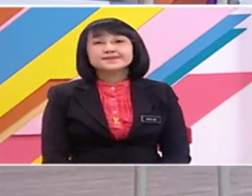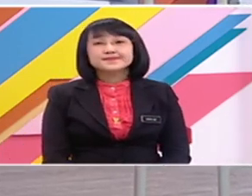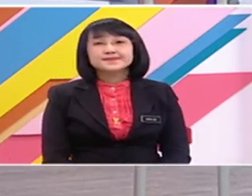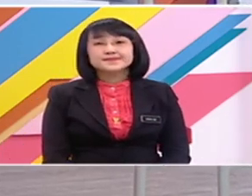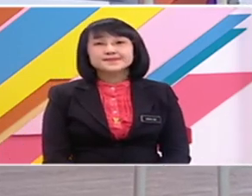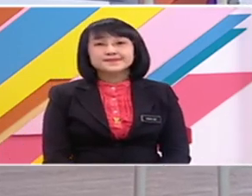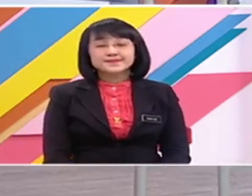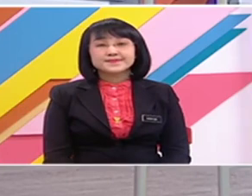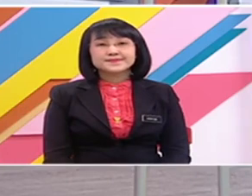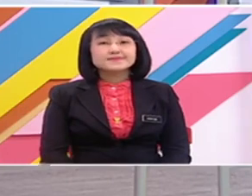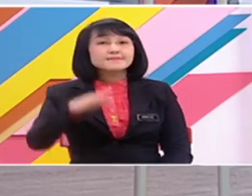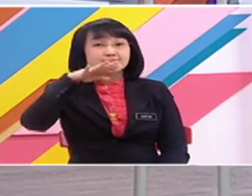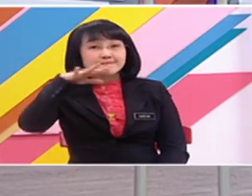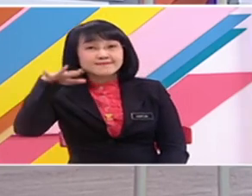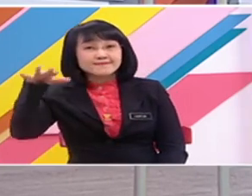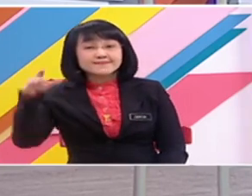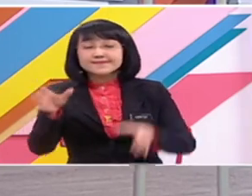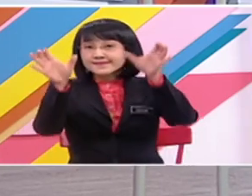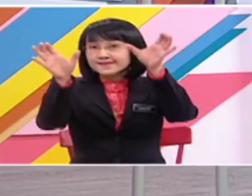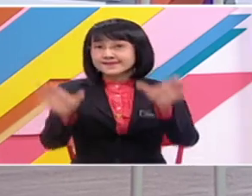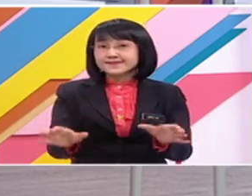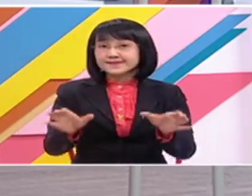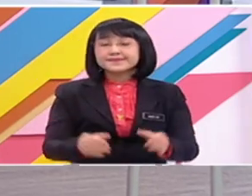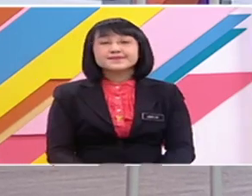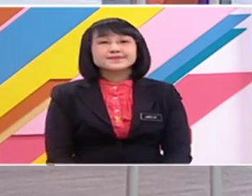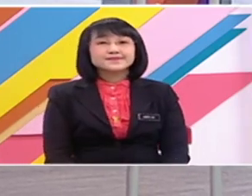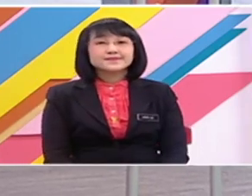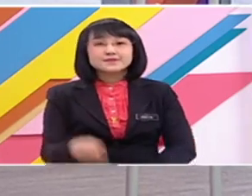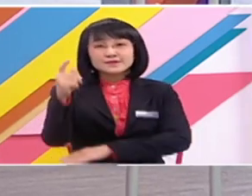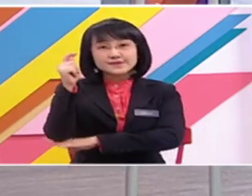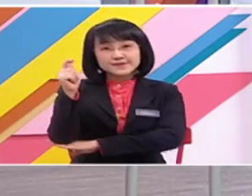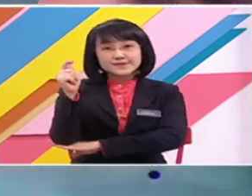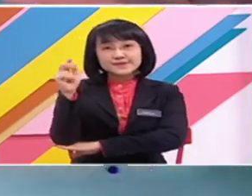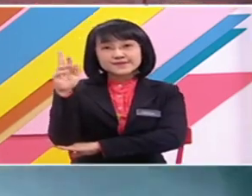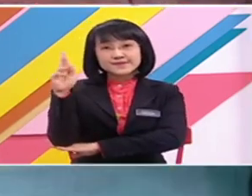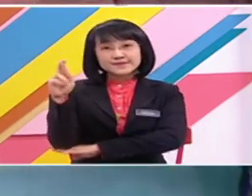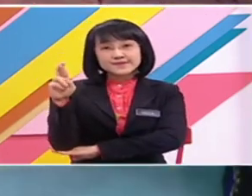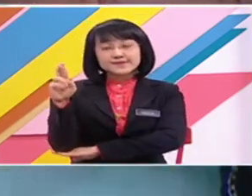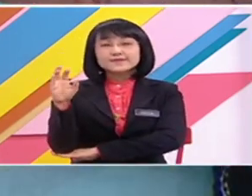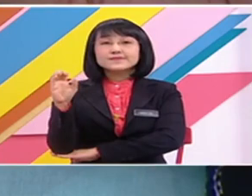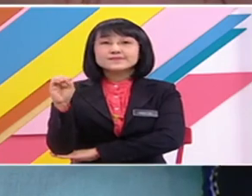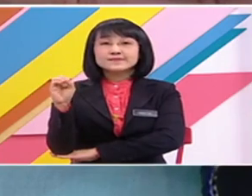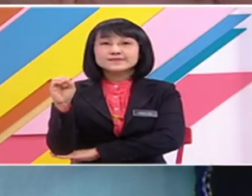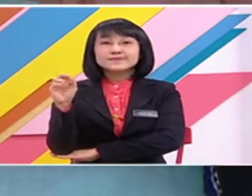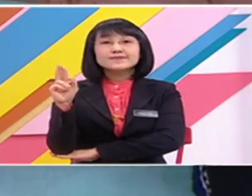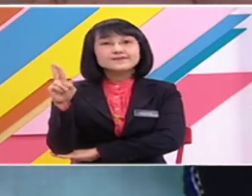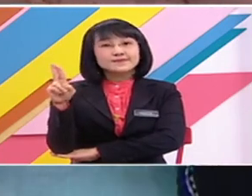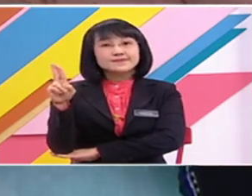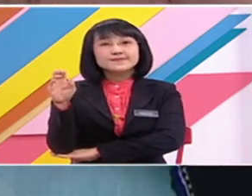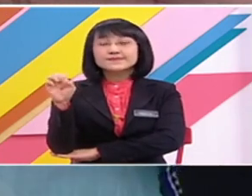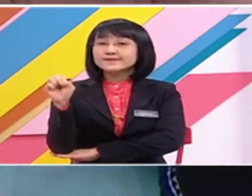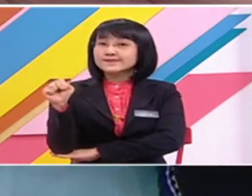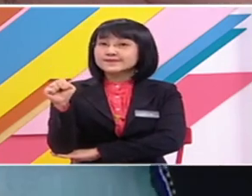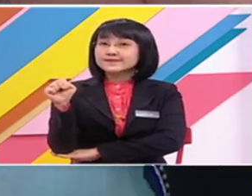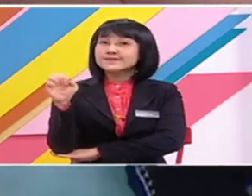words for trousers. Let's spell the trousers. Okay, the first one, T R O U